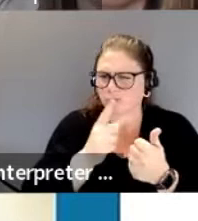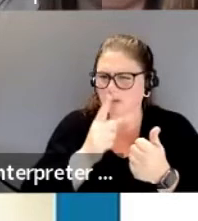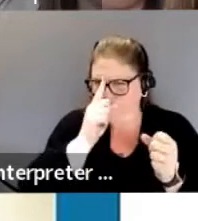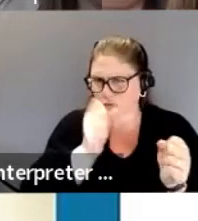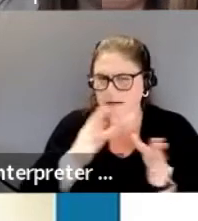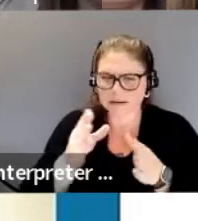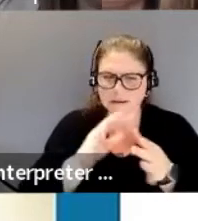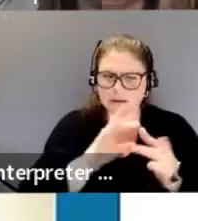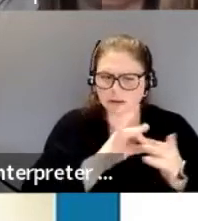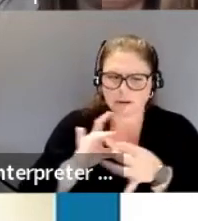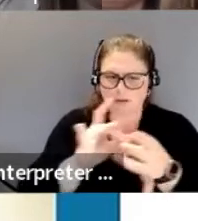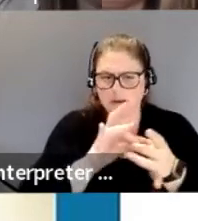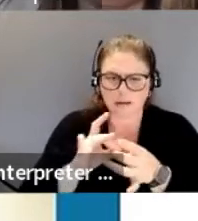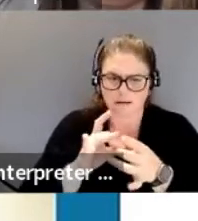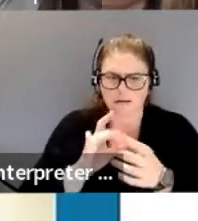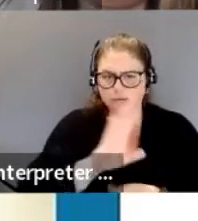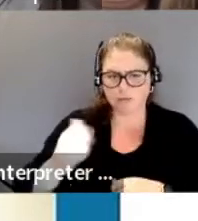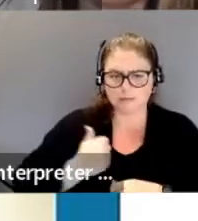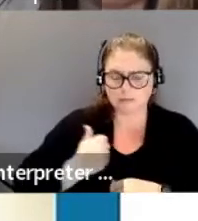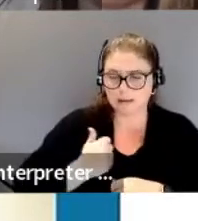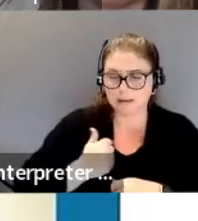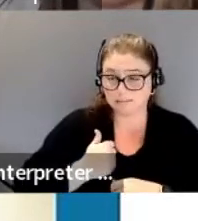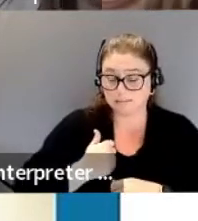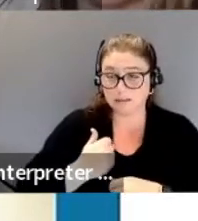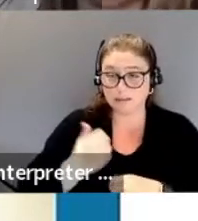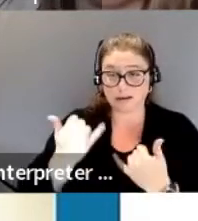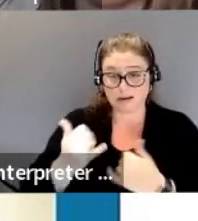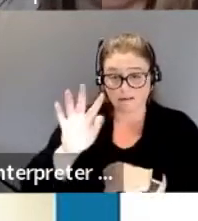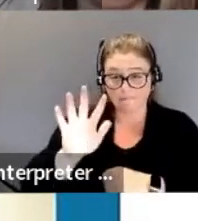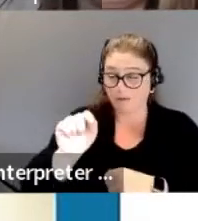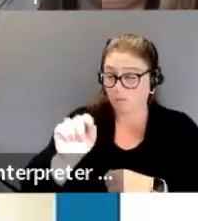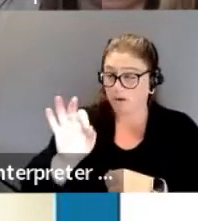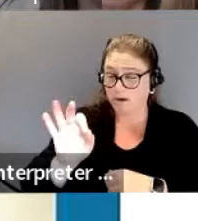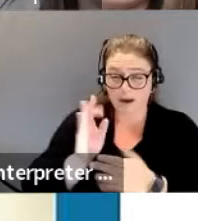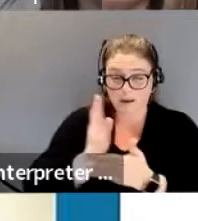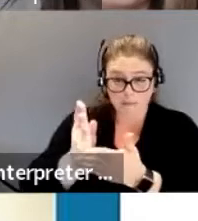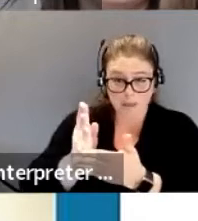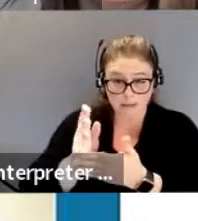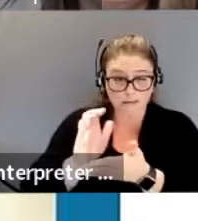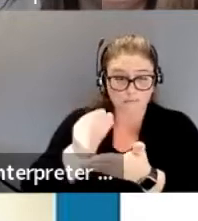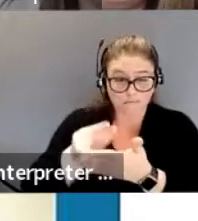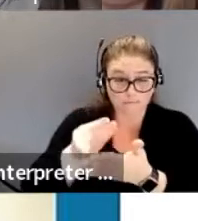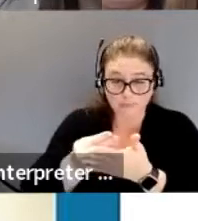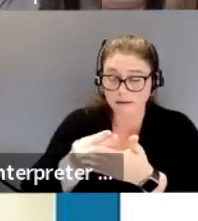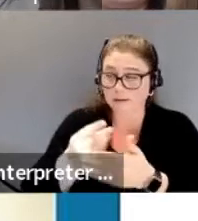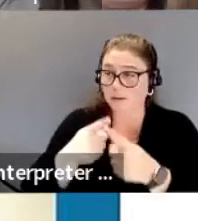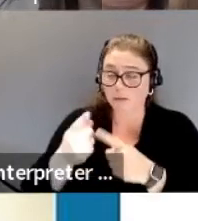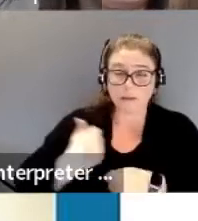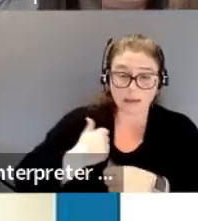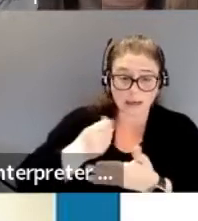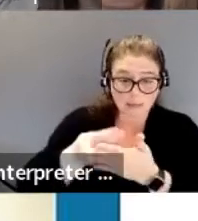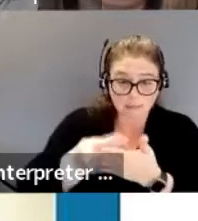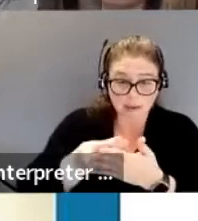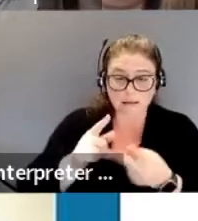With over $5.9 billion available to Canadian businesses every year through grant funding, tax credits, and